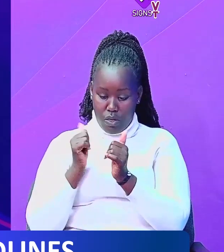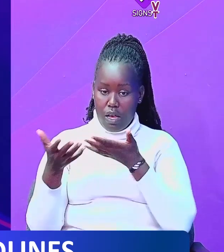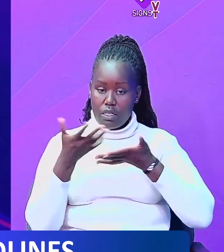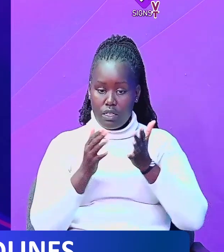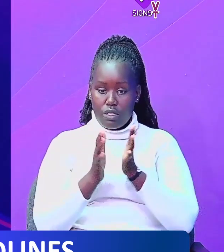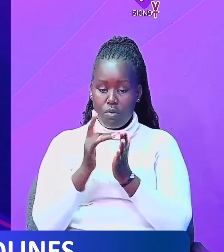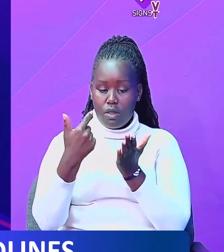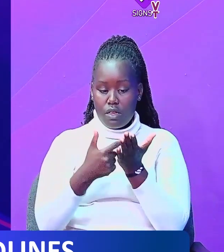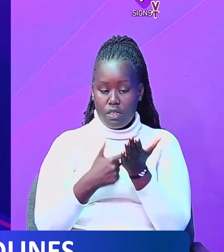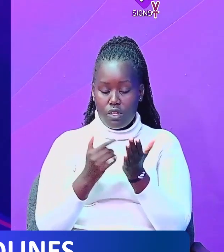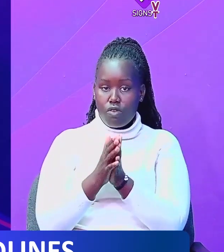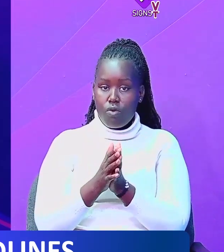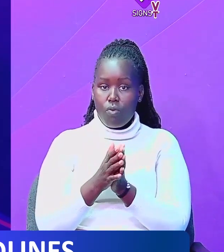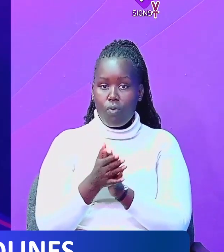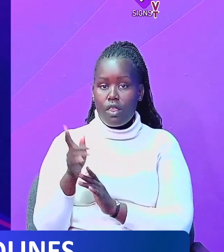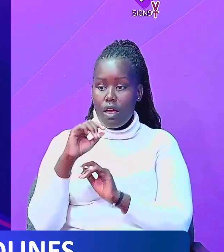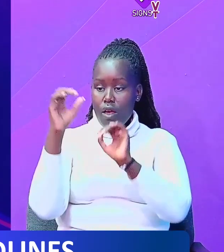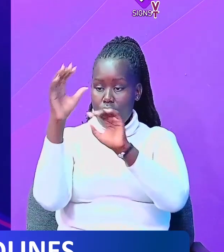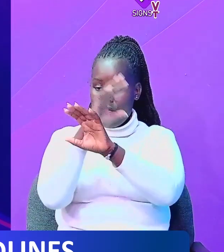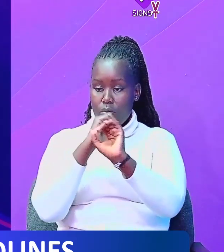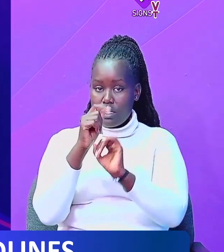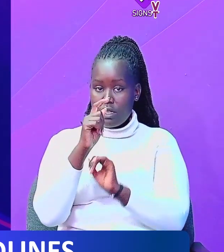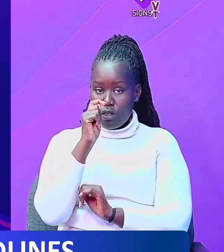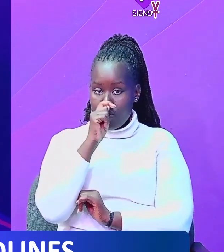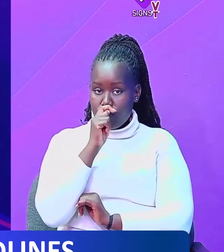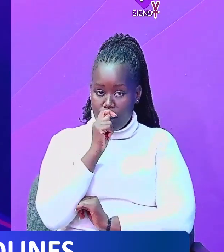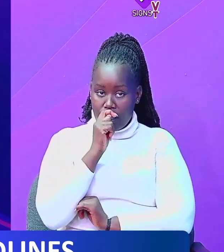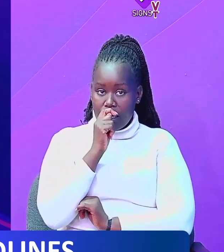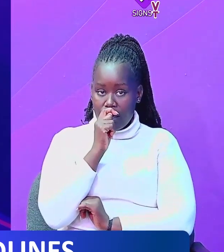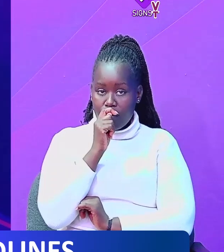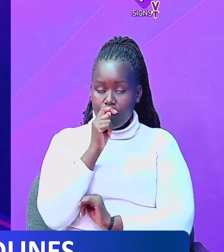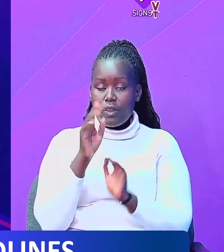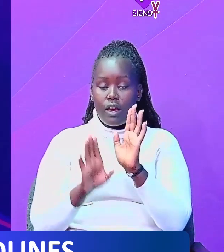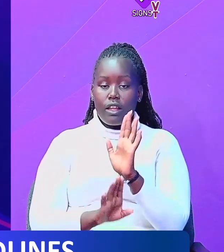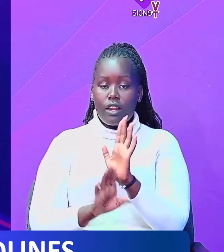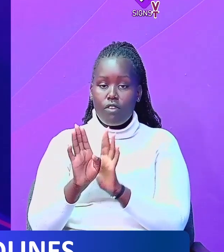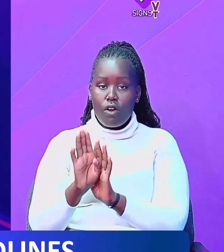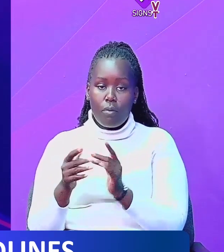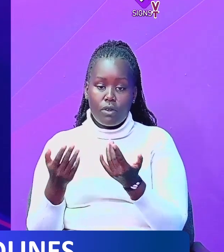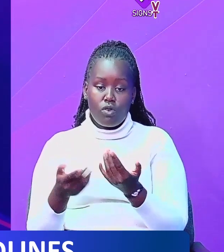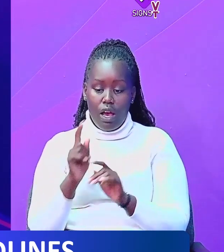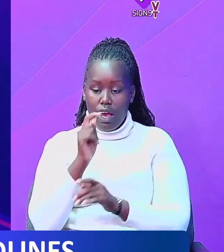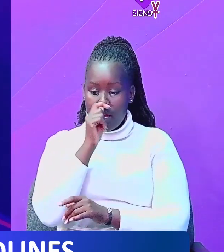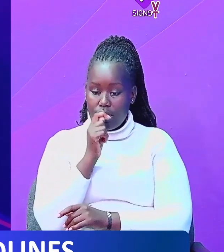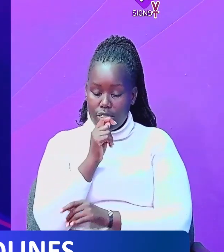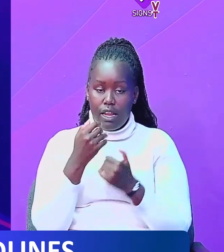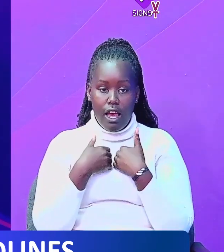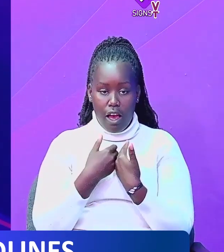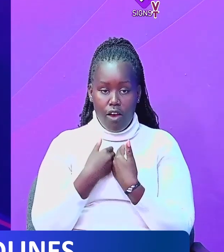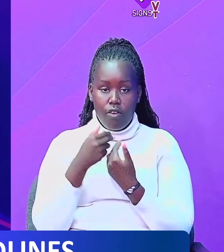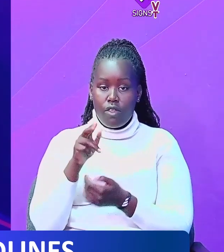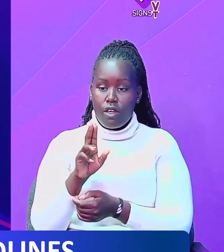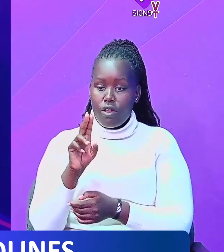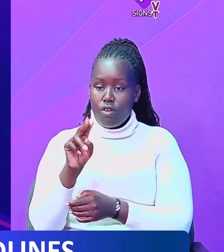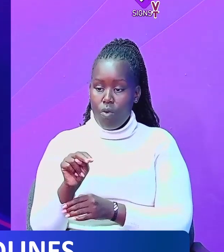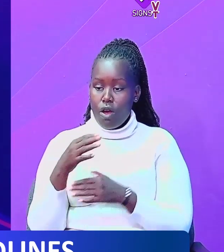with the Samia Suluhu-led government. Now, the developments in Tanzania come as the UN Human